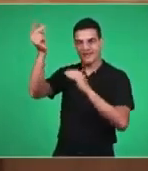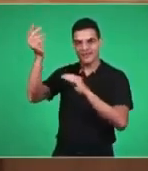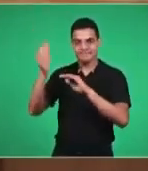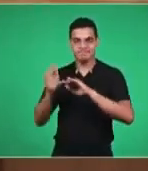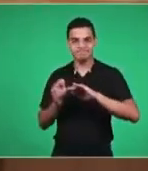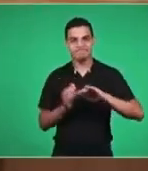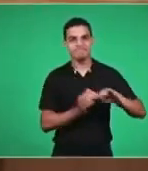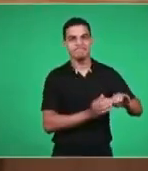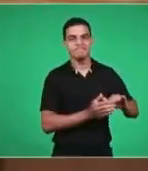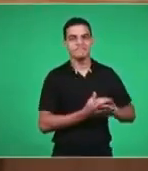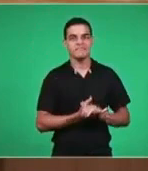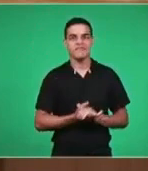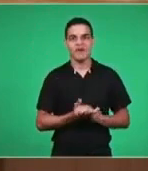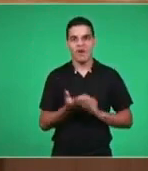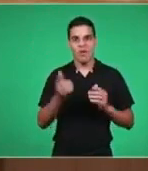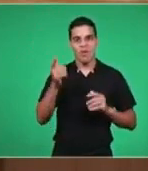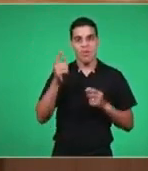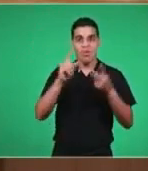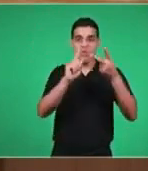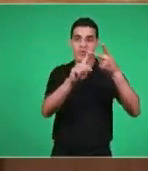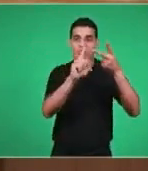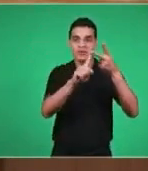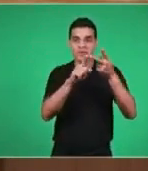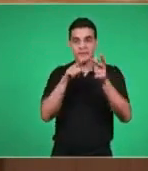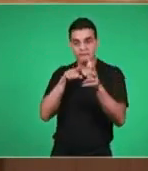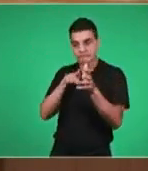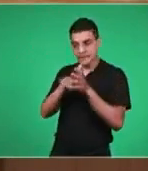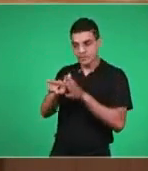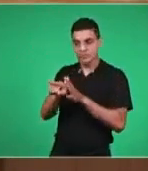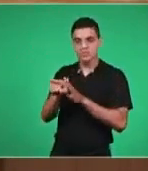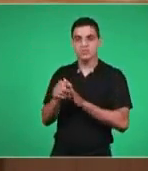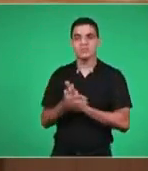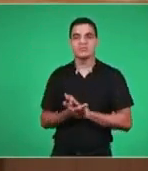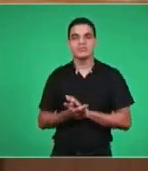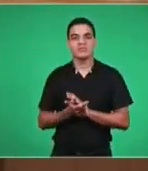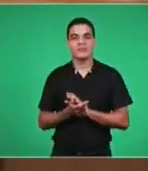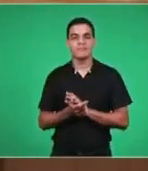does not interfere with faith.